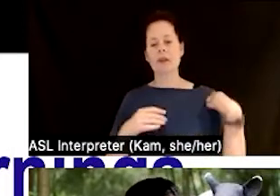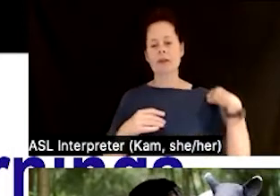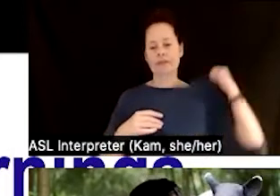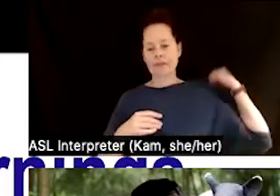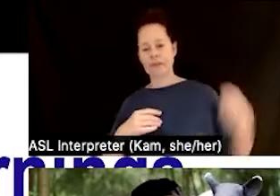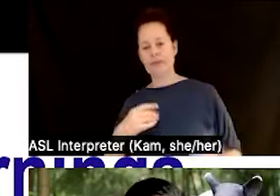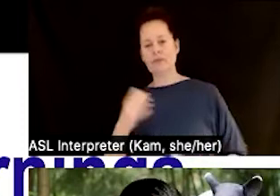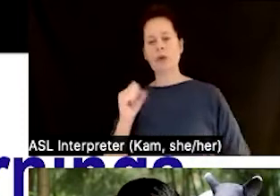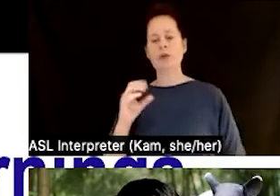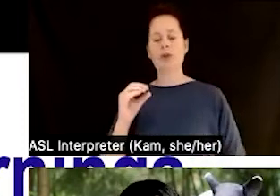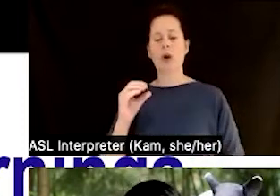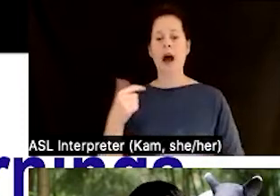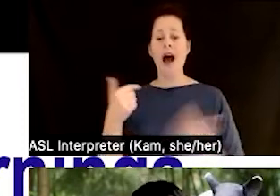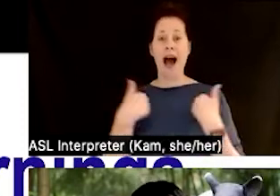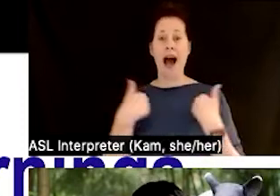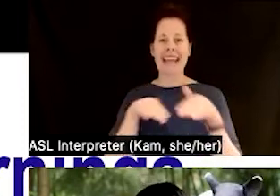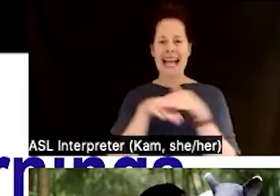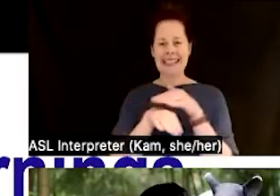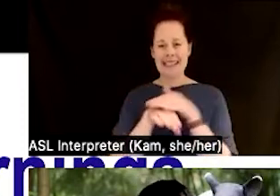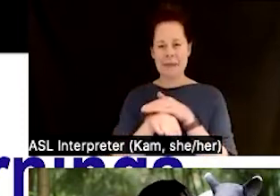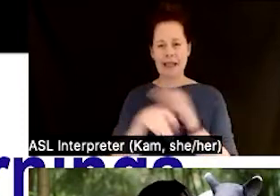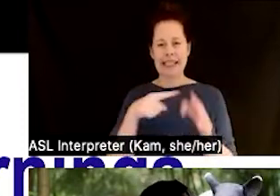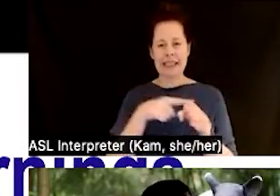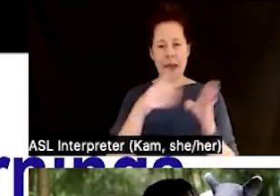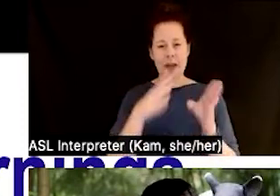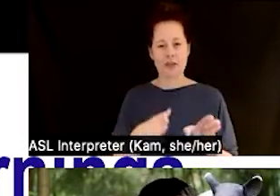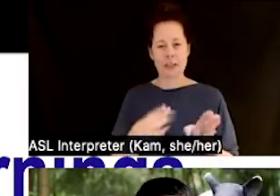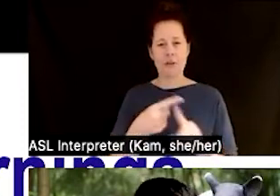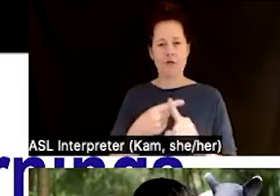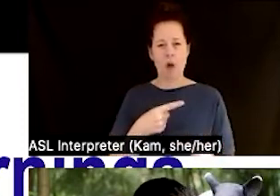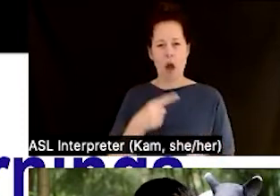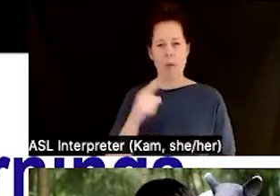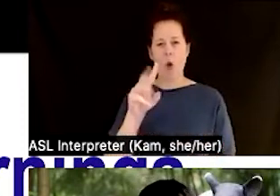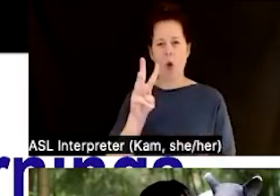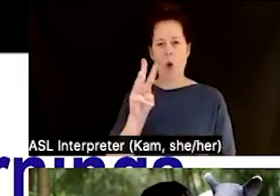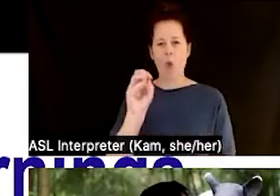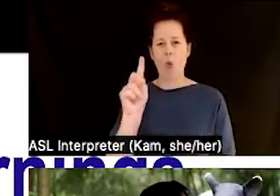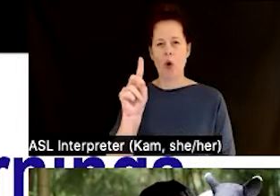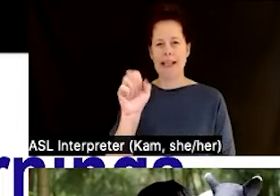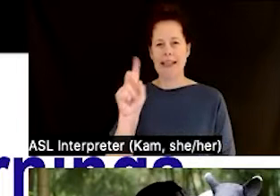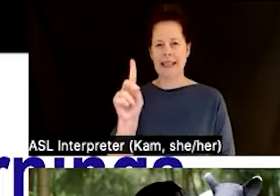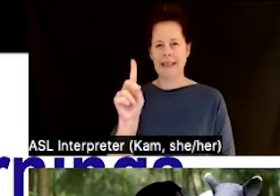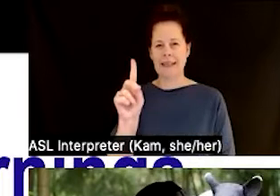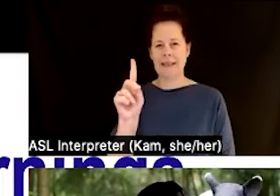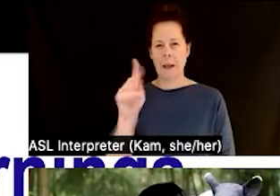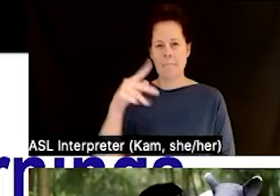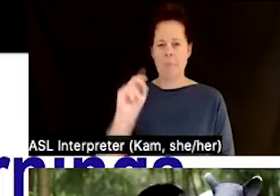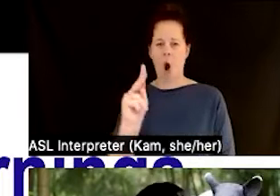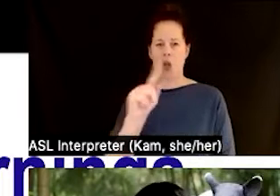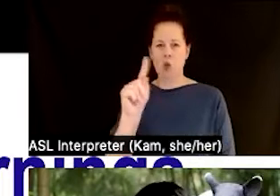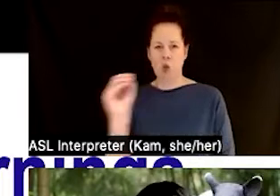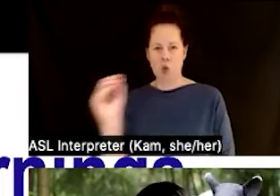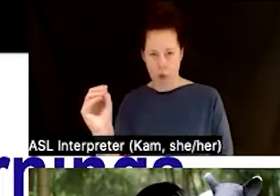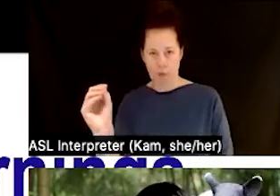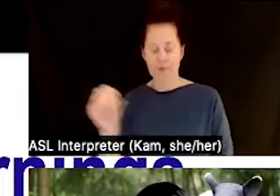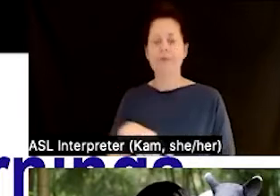also I am the accessibility specialist at Woodland Park Zoo, and I work on all things accessibility. So I recently